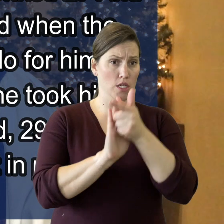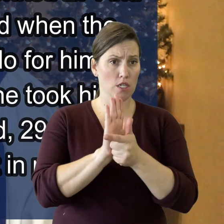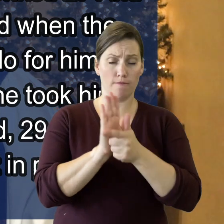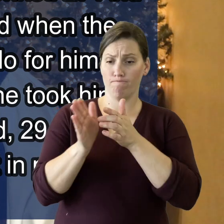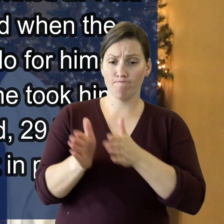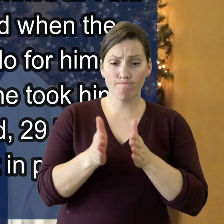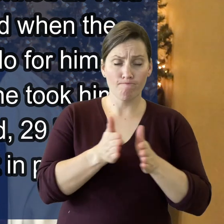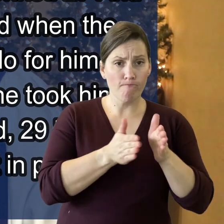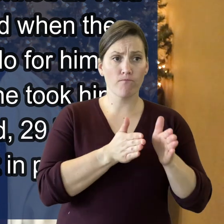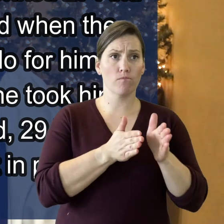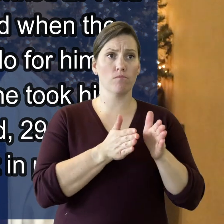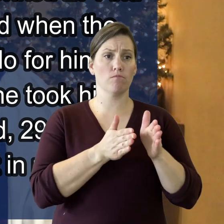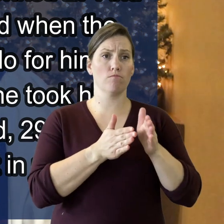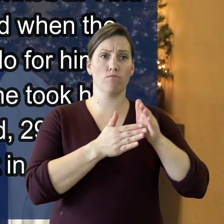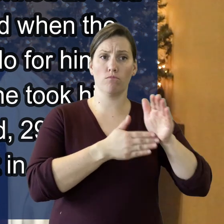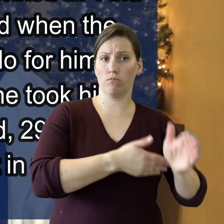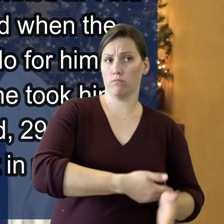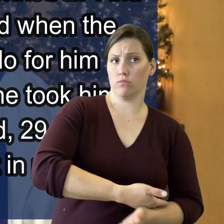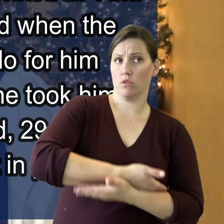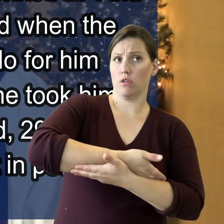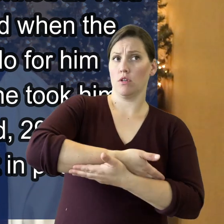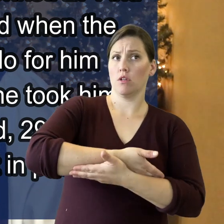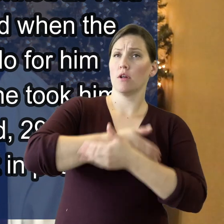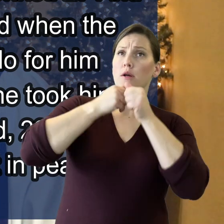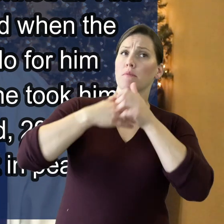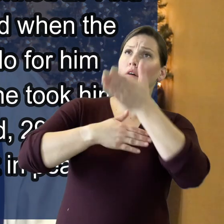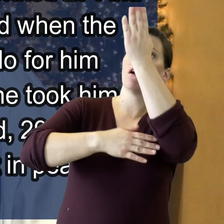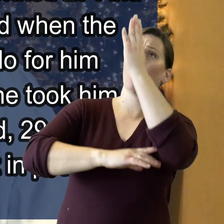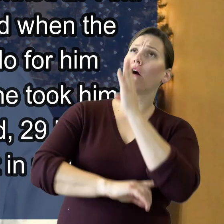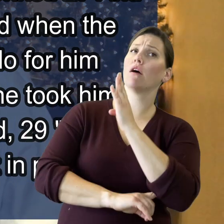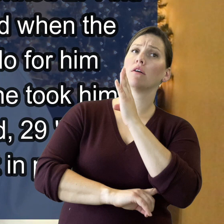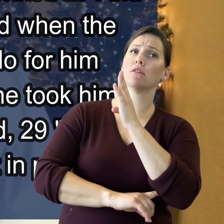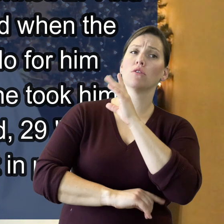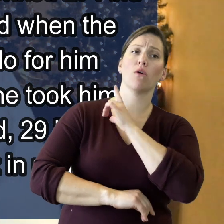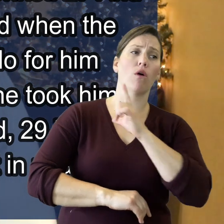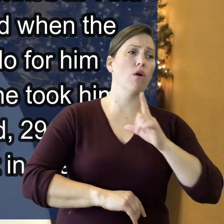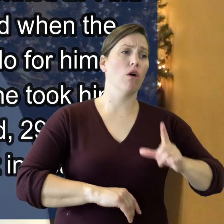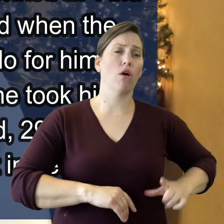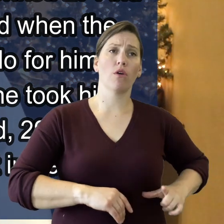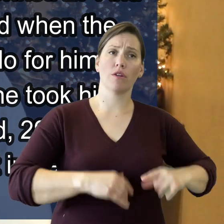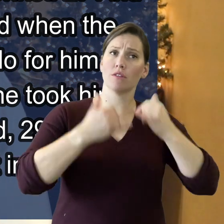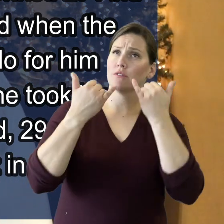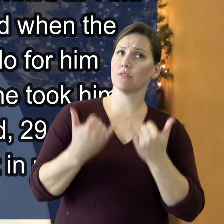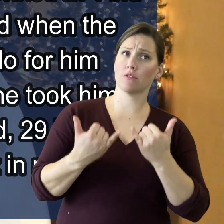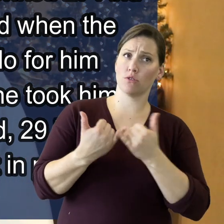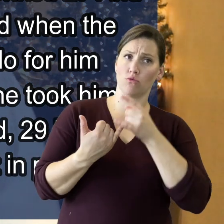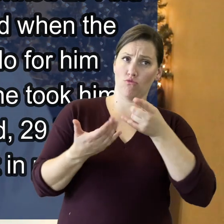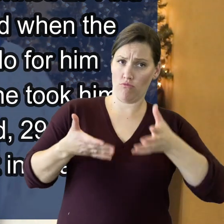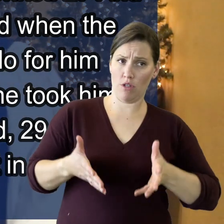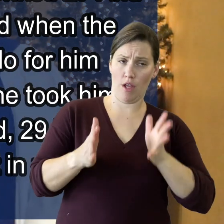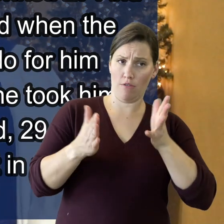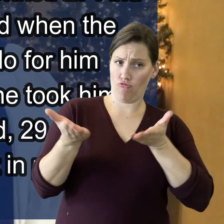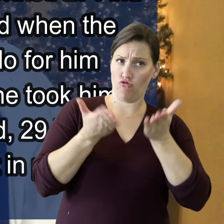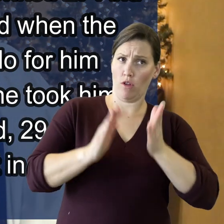law, he took him up in his arms and blessed God and said, Lord, now you are